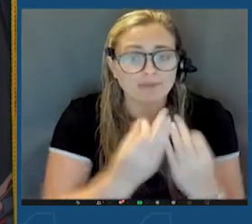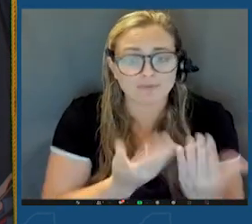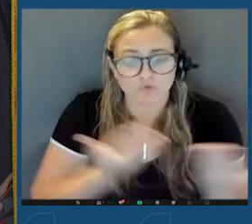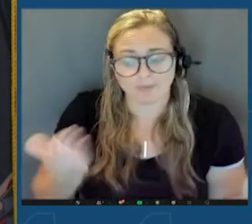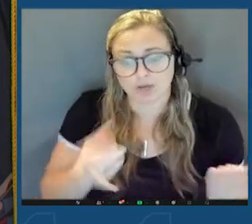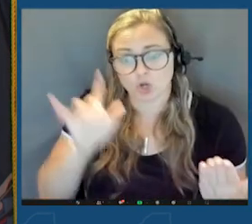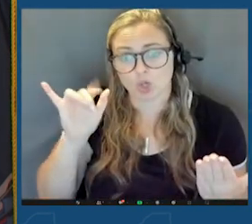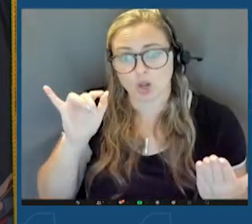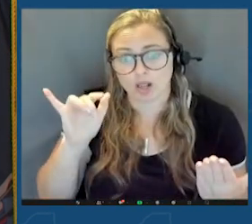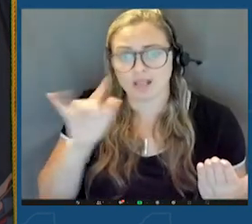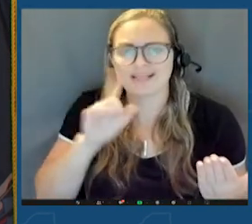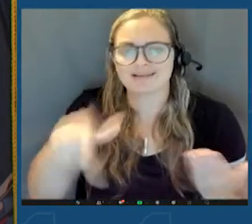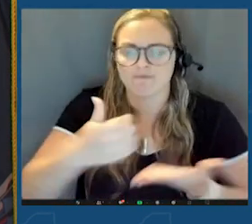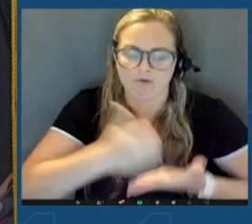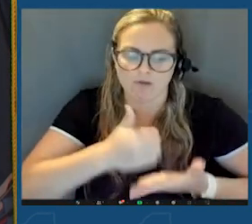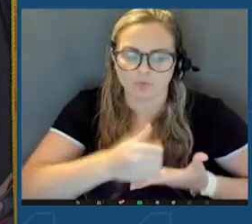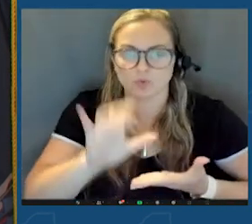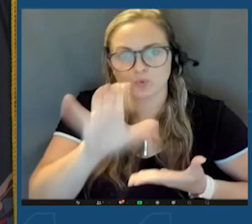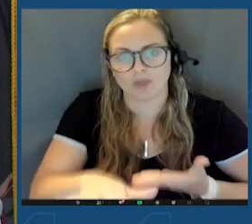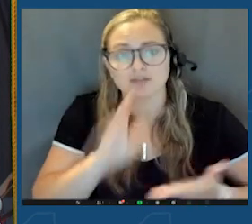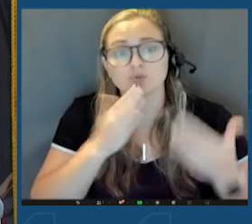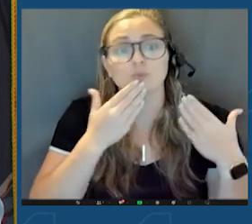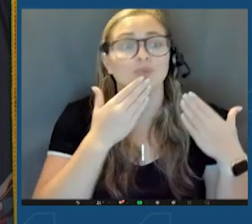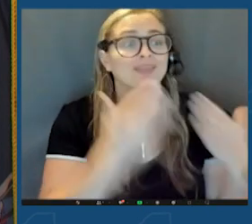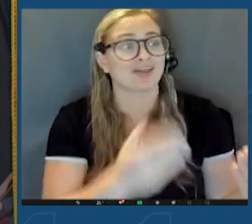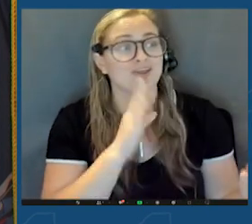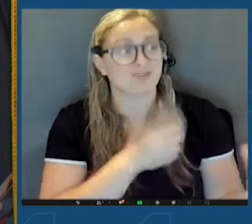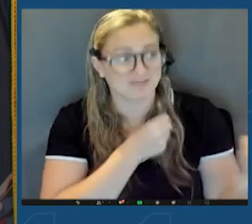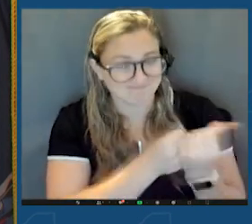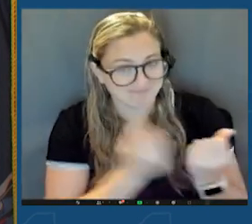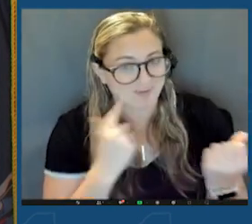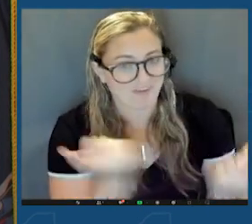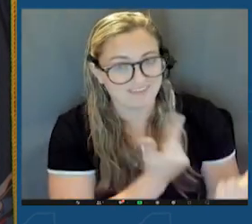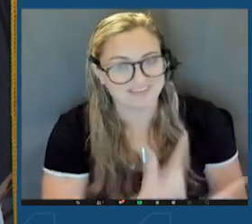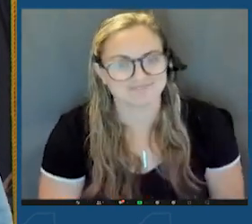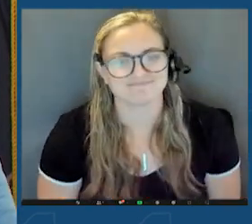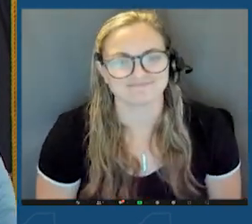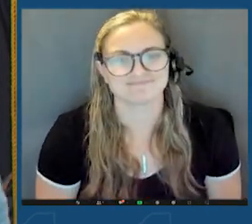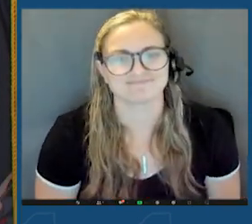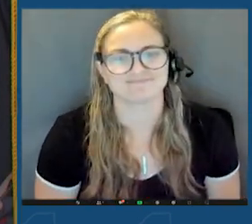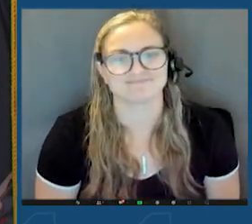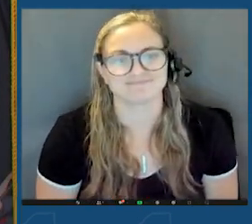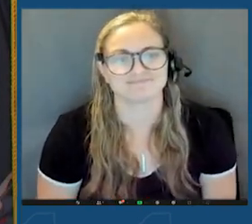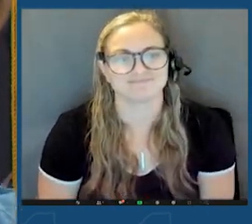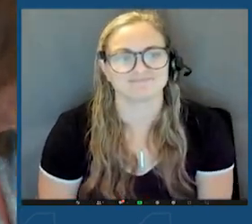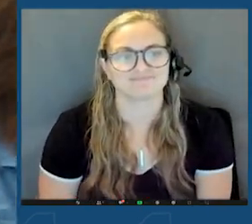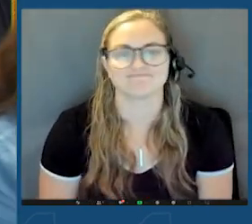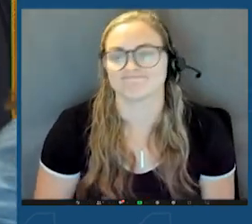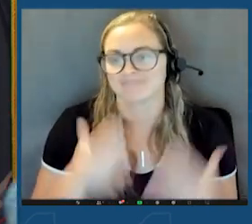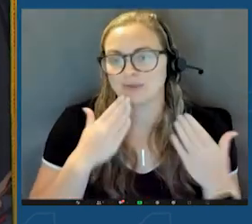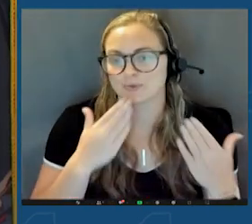of our help to do just that. So I thank you for being a champion for all of us on Long Island. Thank you.